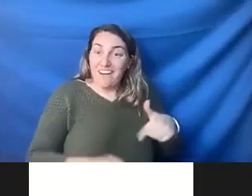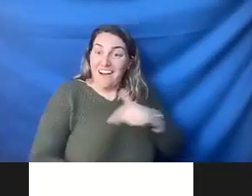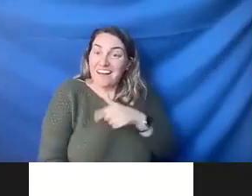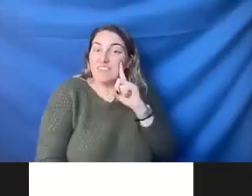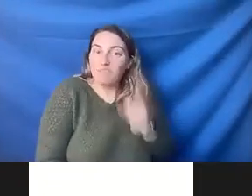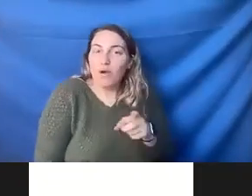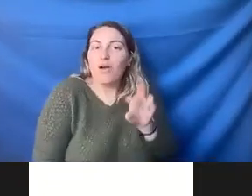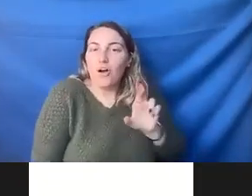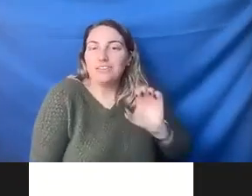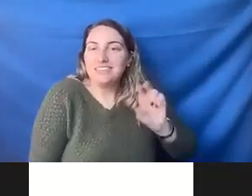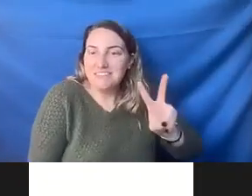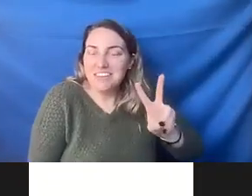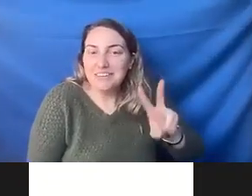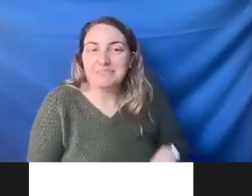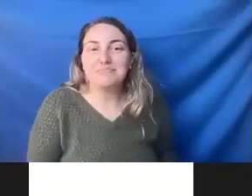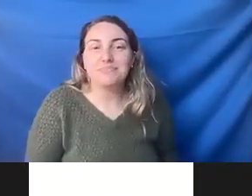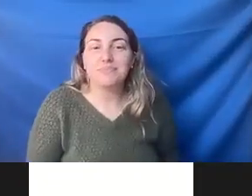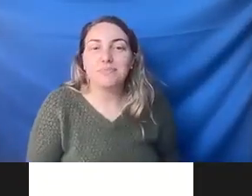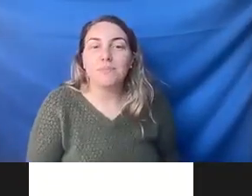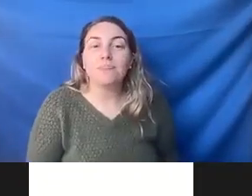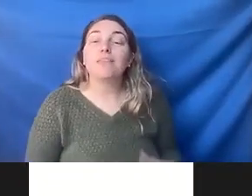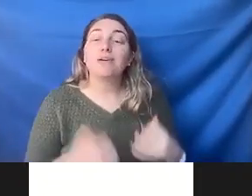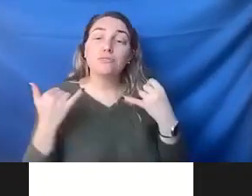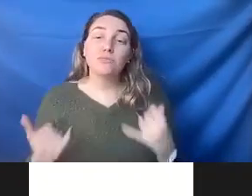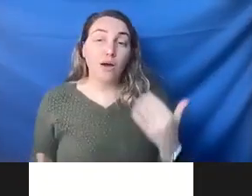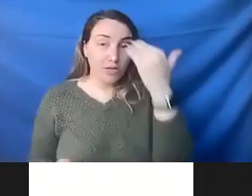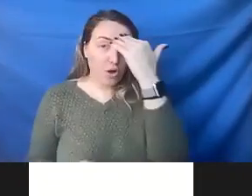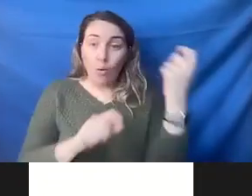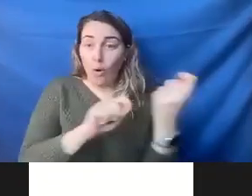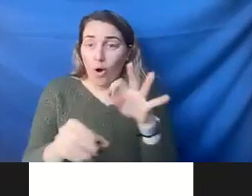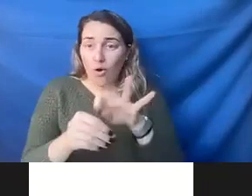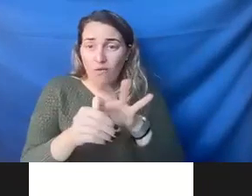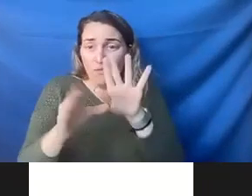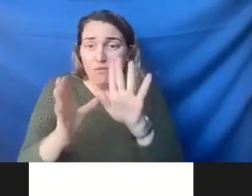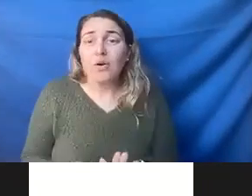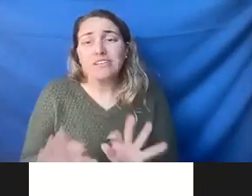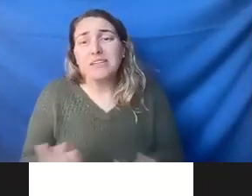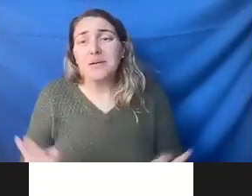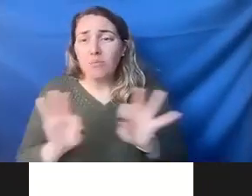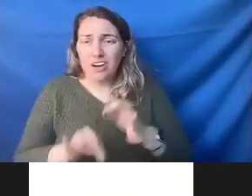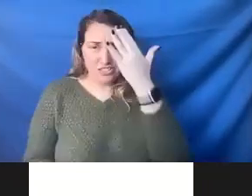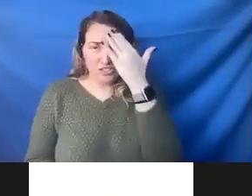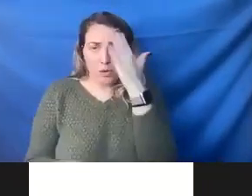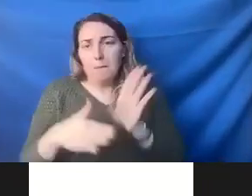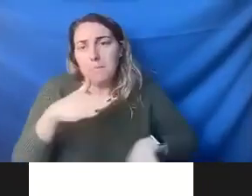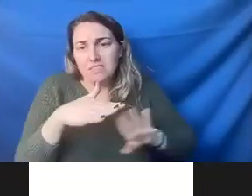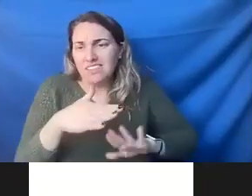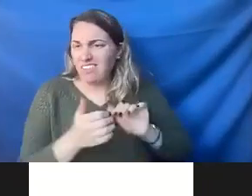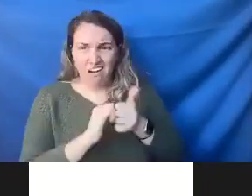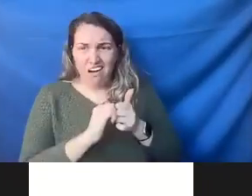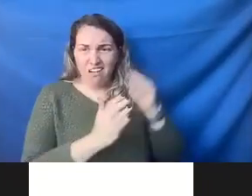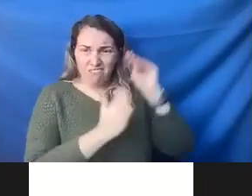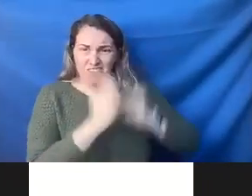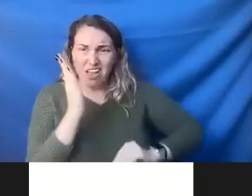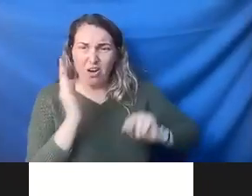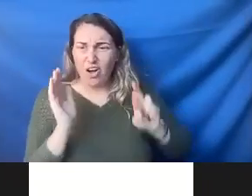is that for every voter, they need to know the basics. How do I fill out a ranked choice voting ballot? Every voter needs